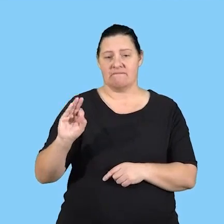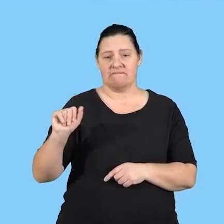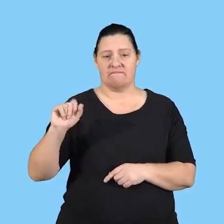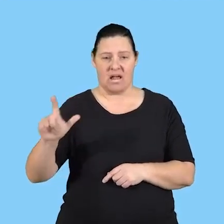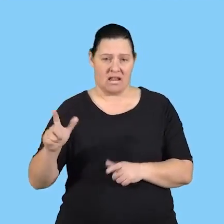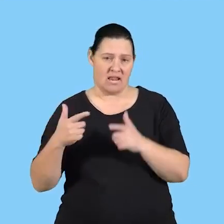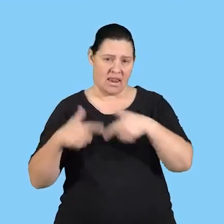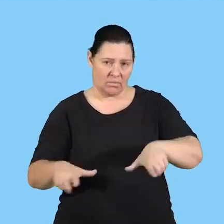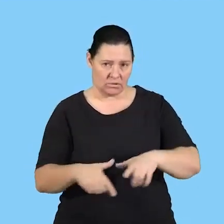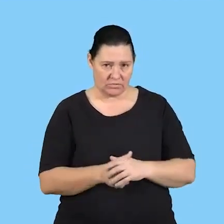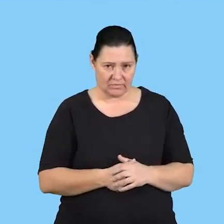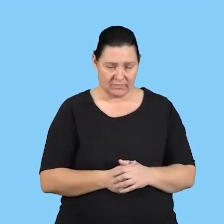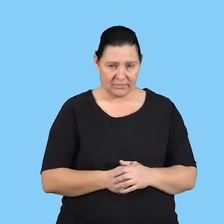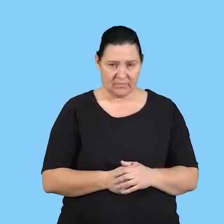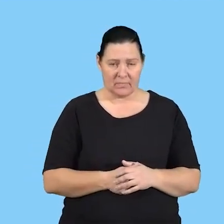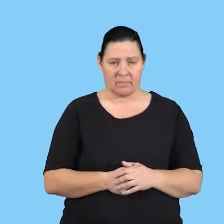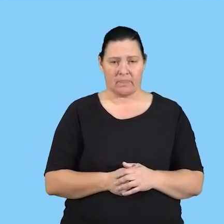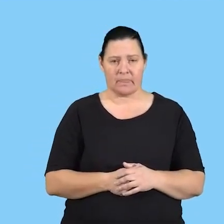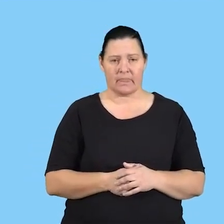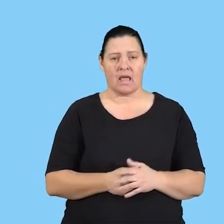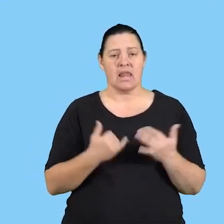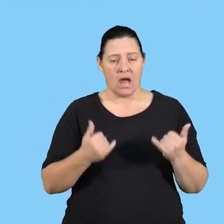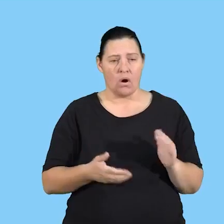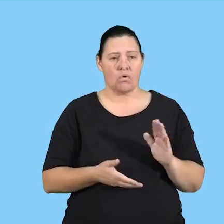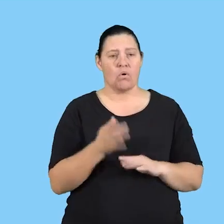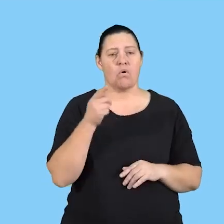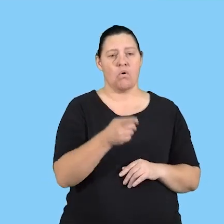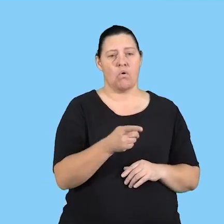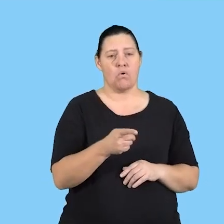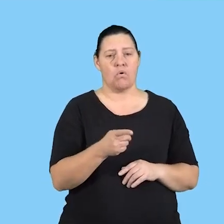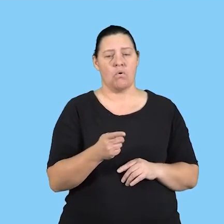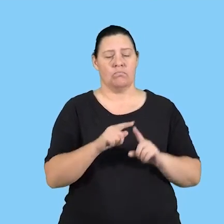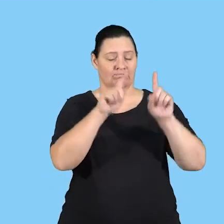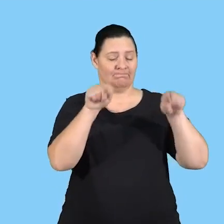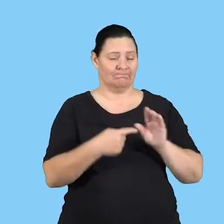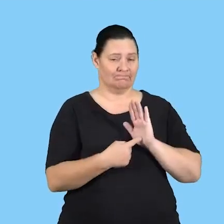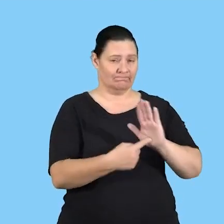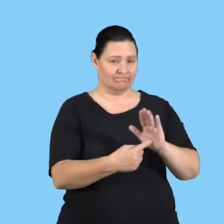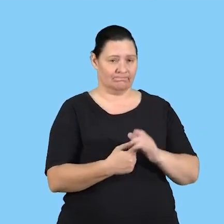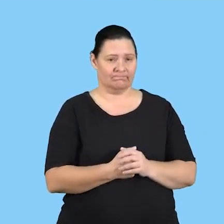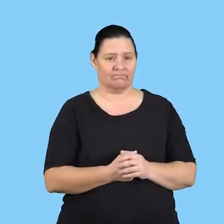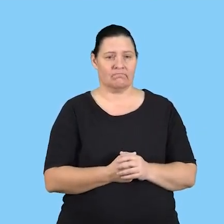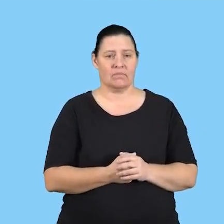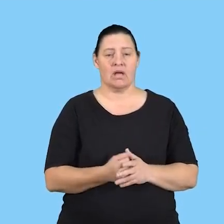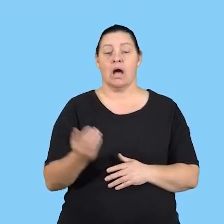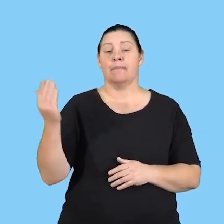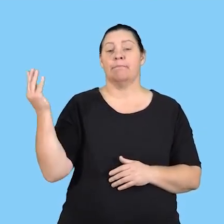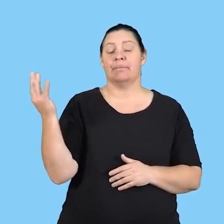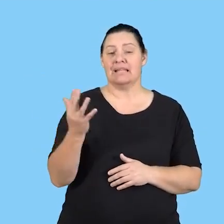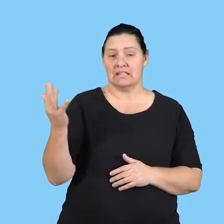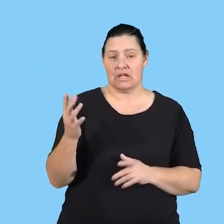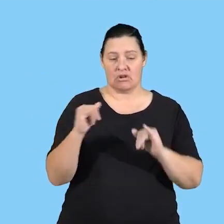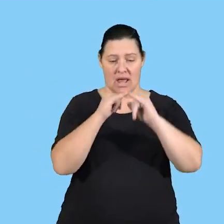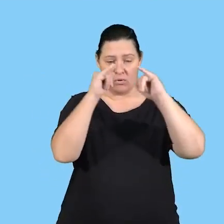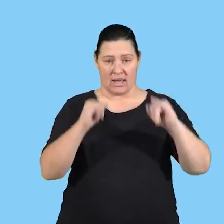first additional language. Let's quickly go to our slides. The